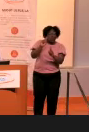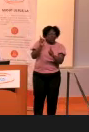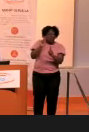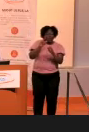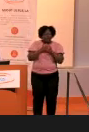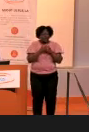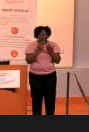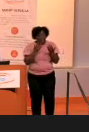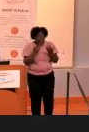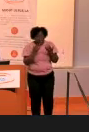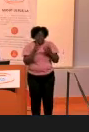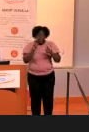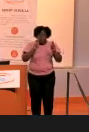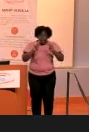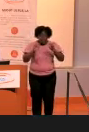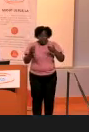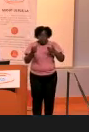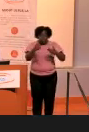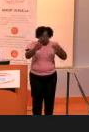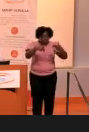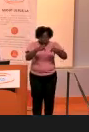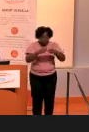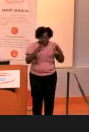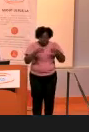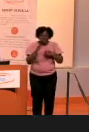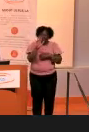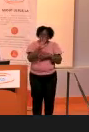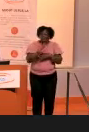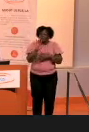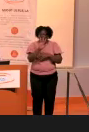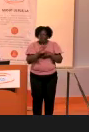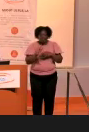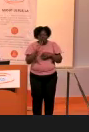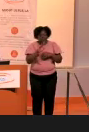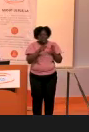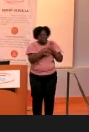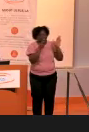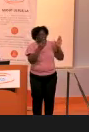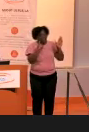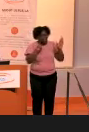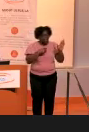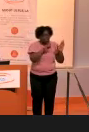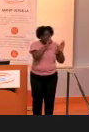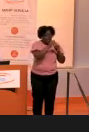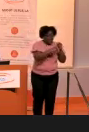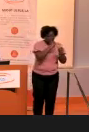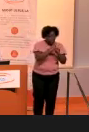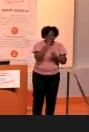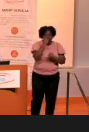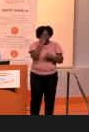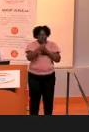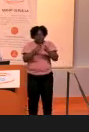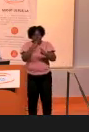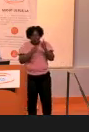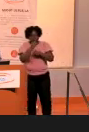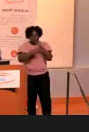these are people who were diagnosed with lupus within the past 1 year to 1.5 years.